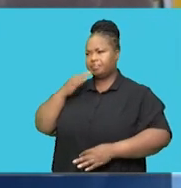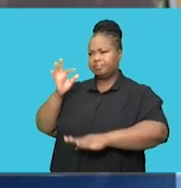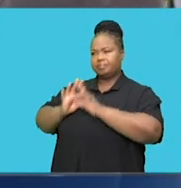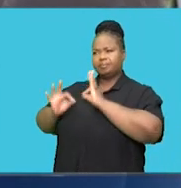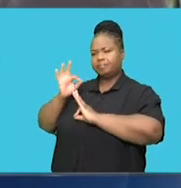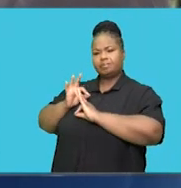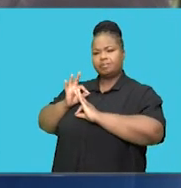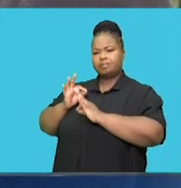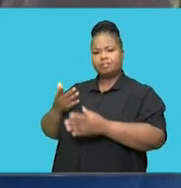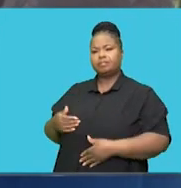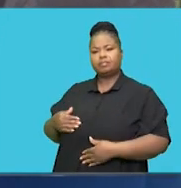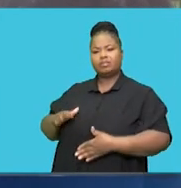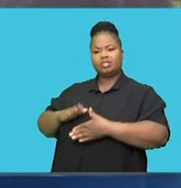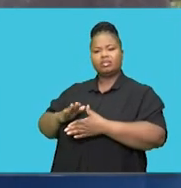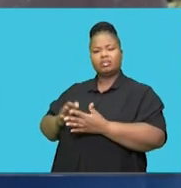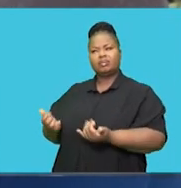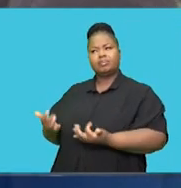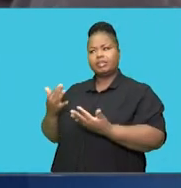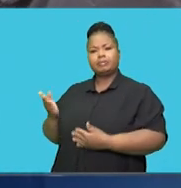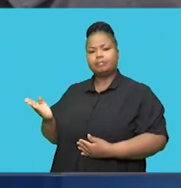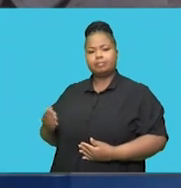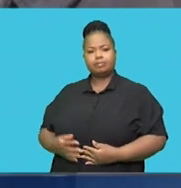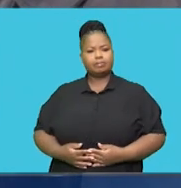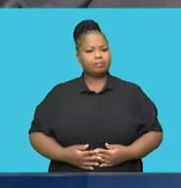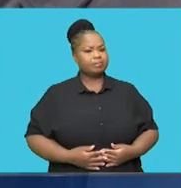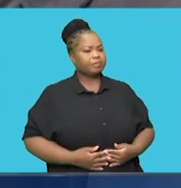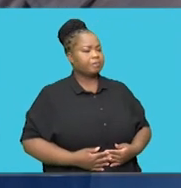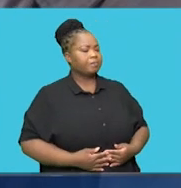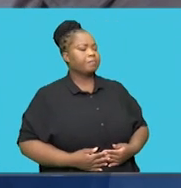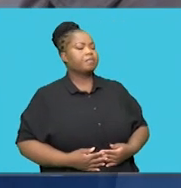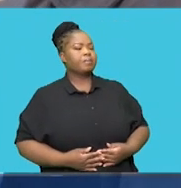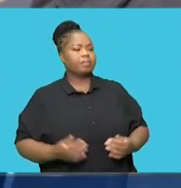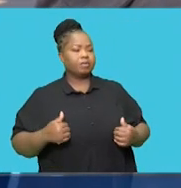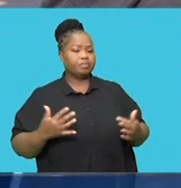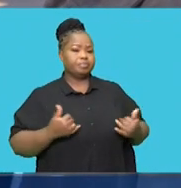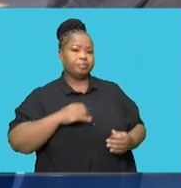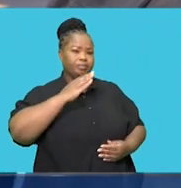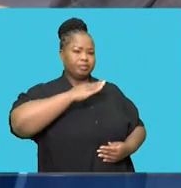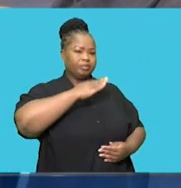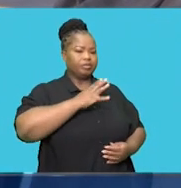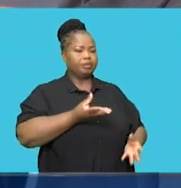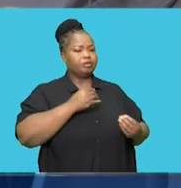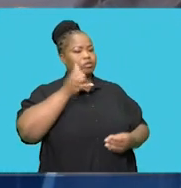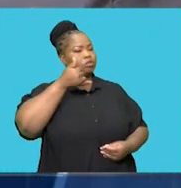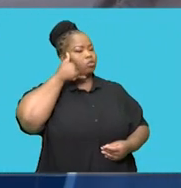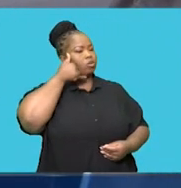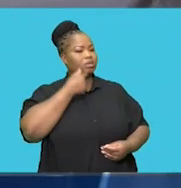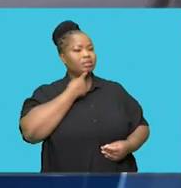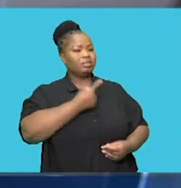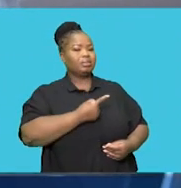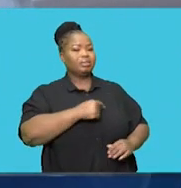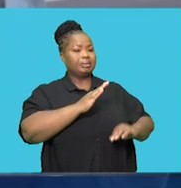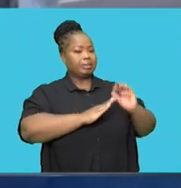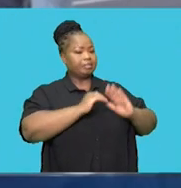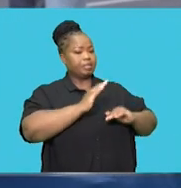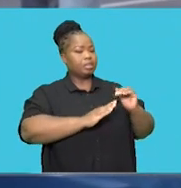us, Uti, what is the cause of the fire? What actually happened today? Just after 2 this afternoon, we received a call about the structural fire.